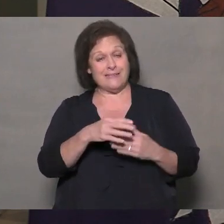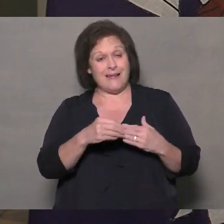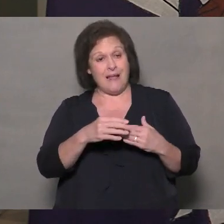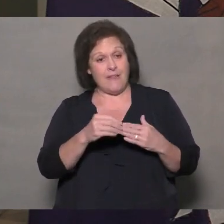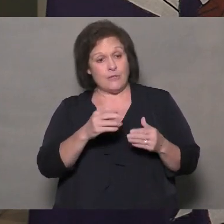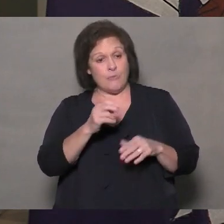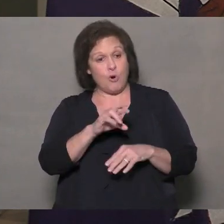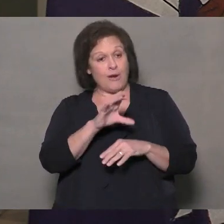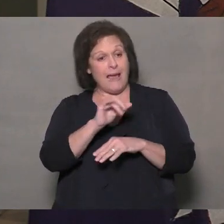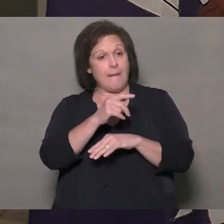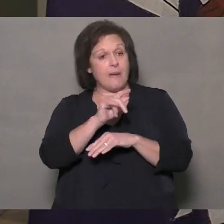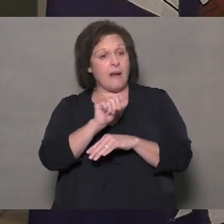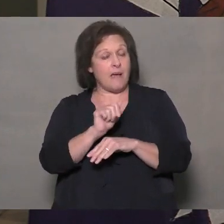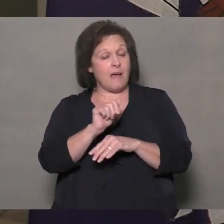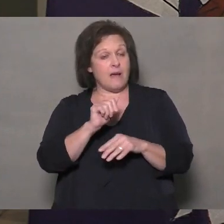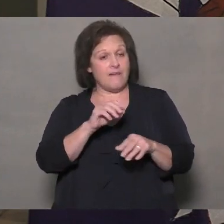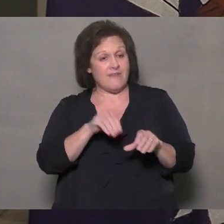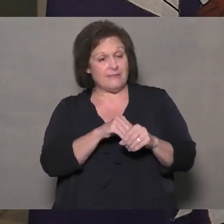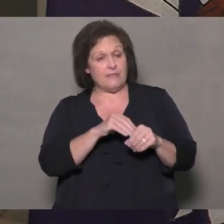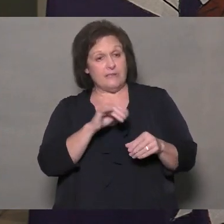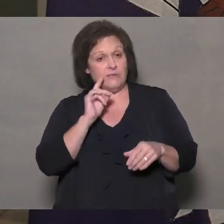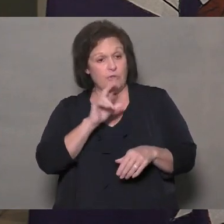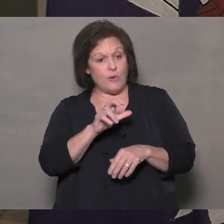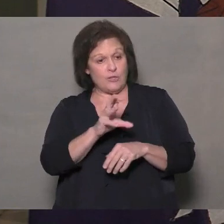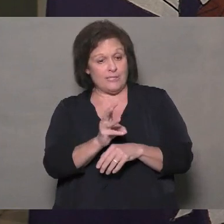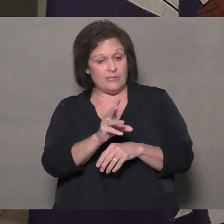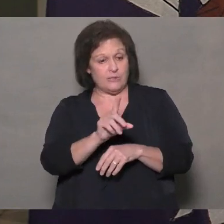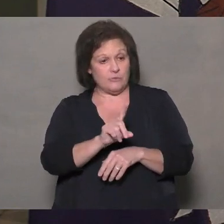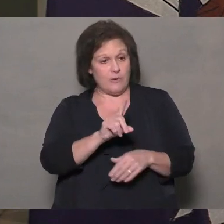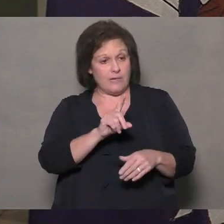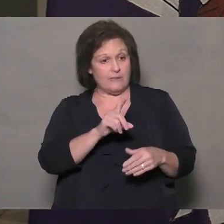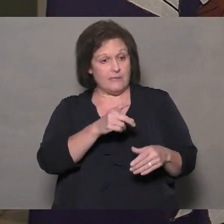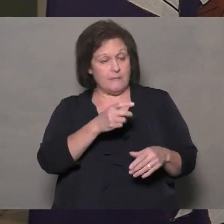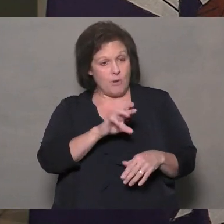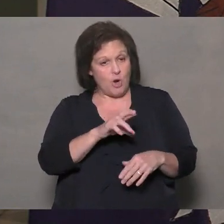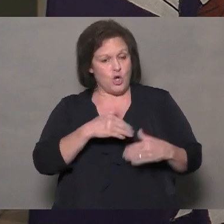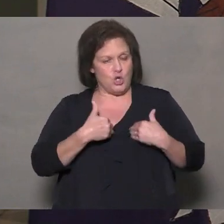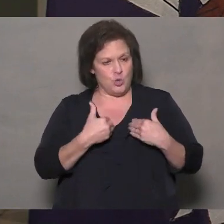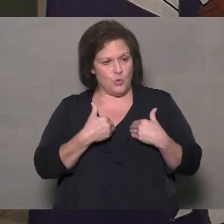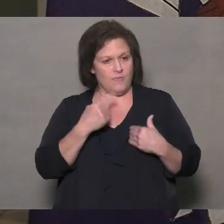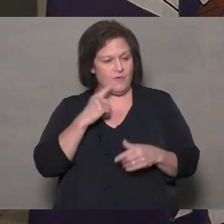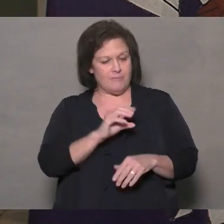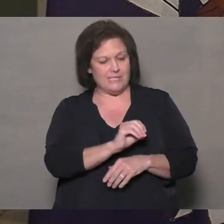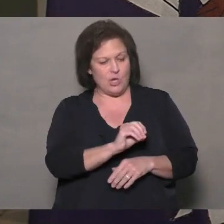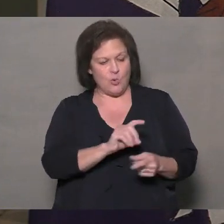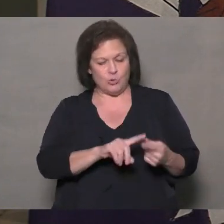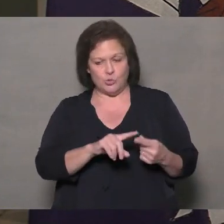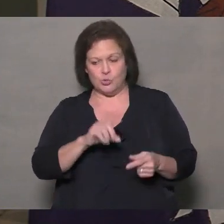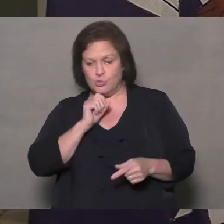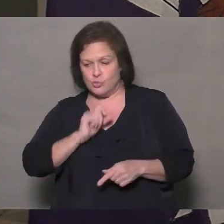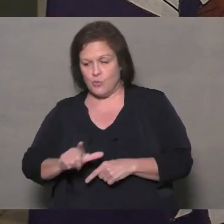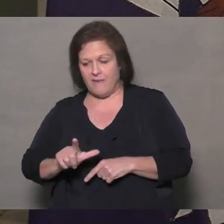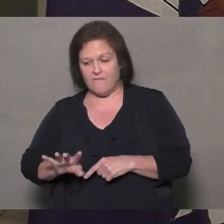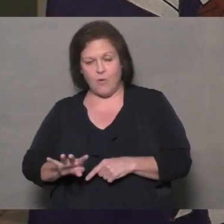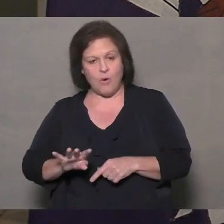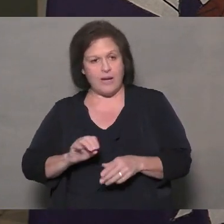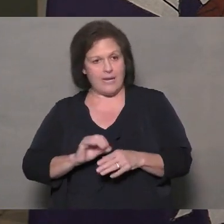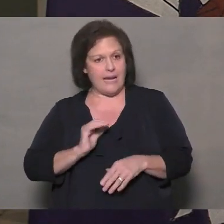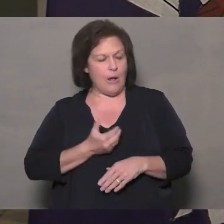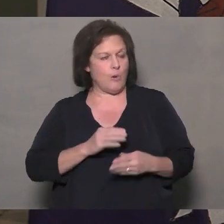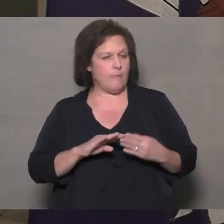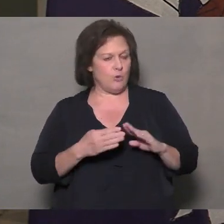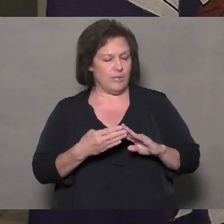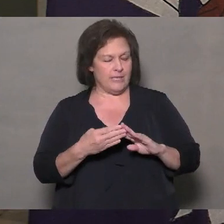per capita investment of $361 per youth for ages 0 to 24 in our